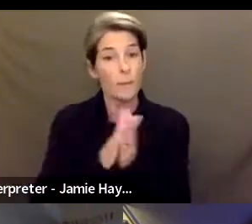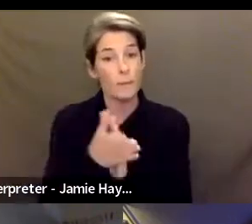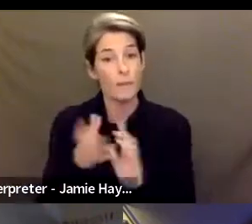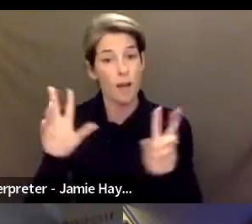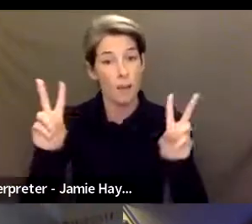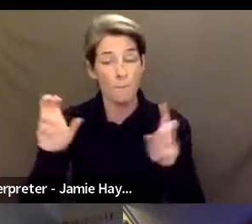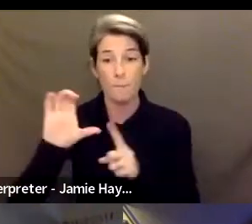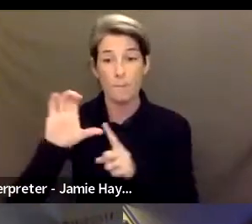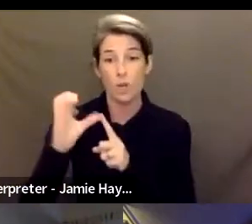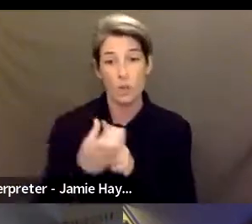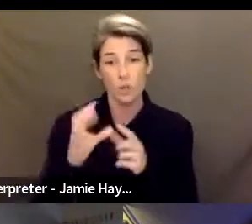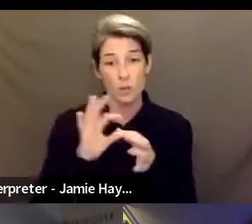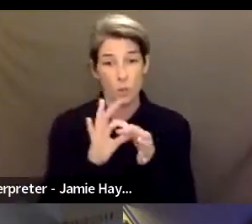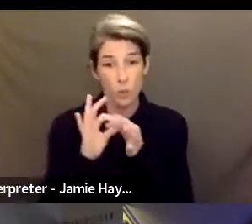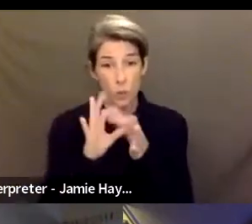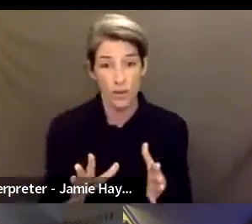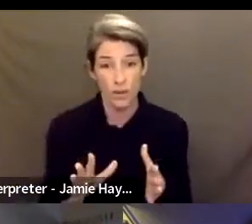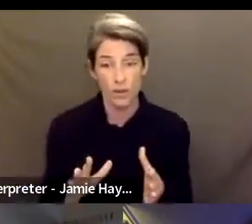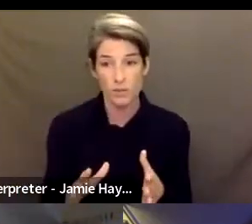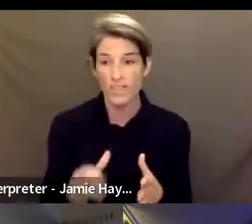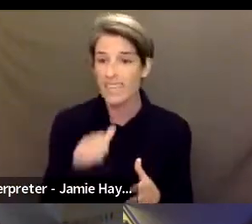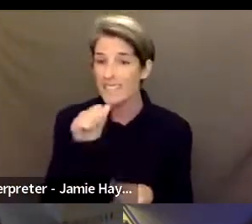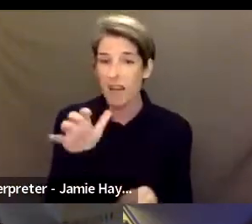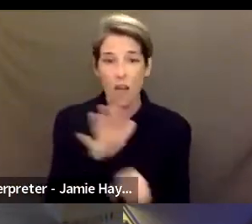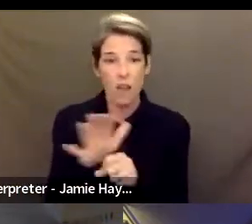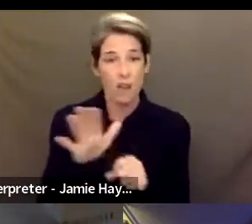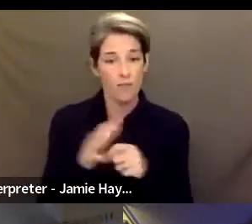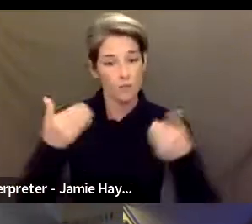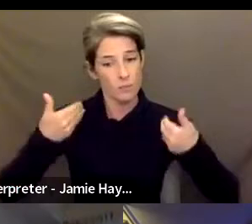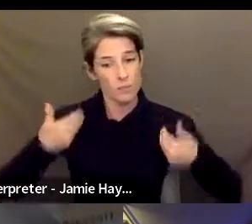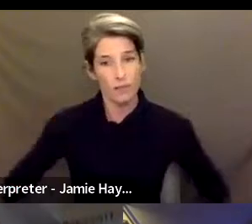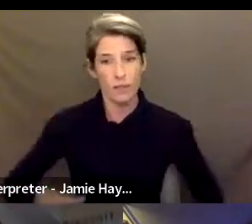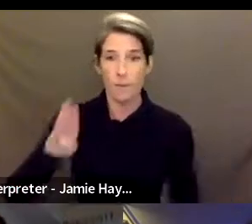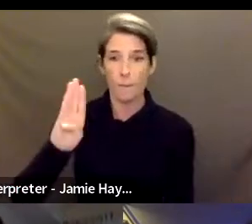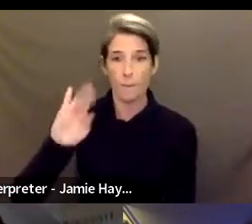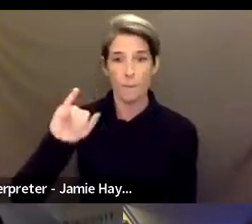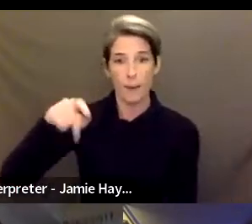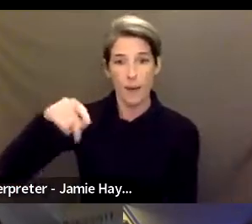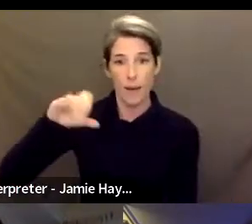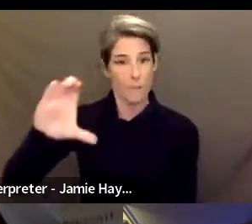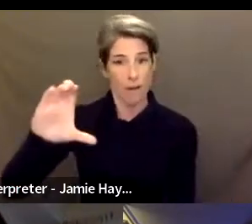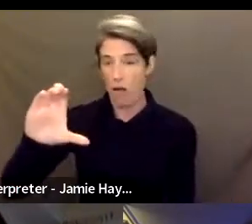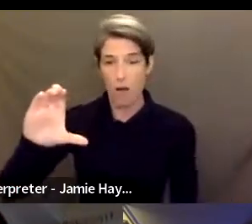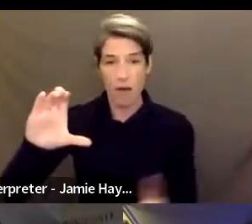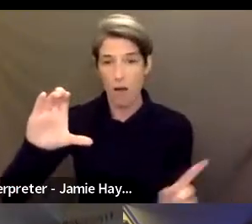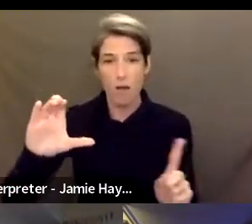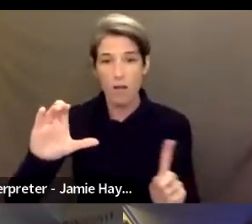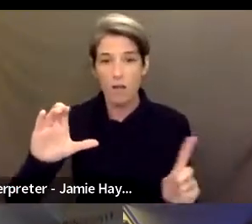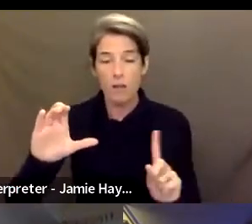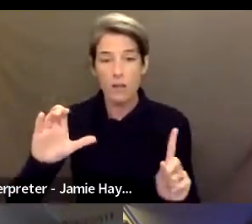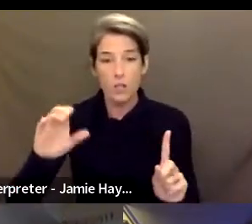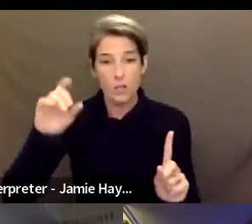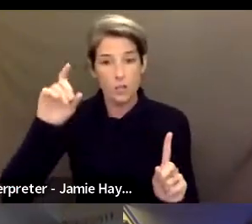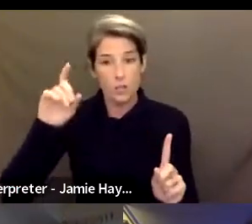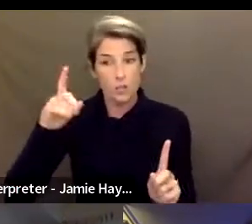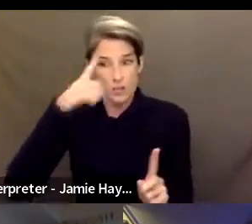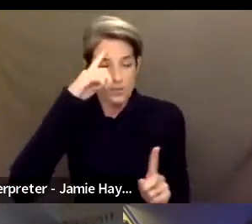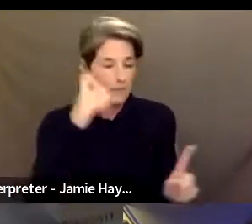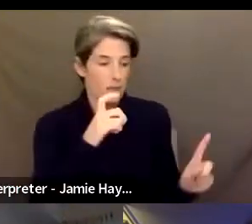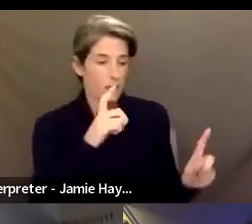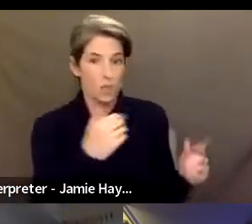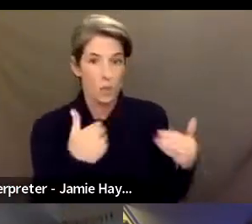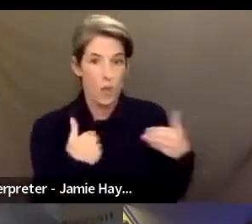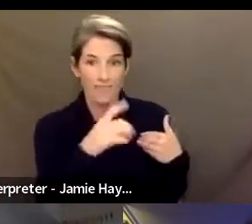it's not enough just to be a person of color, right? Like, just because you're a person of color doesn't mean you're ready to go into this work. Just because you're a person